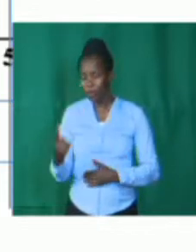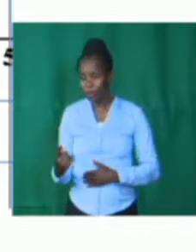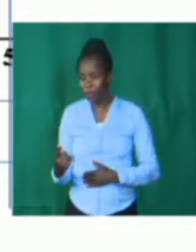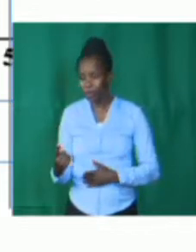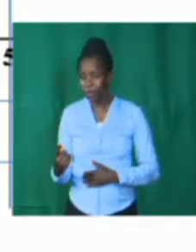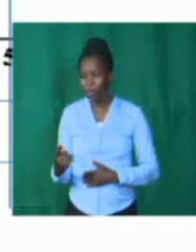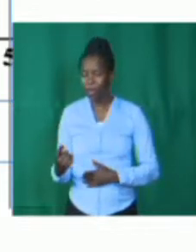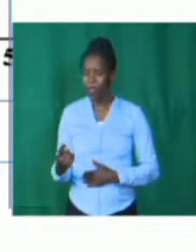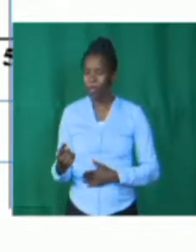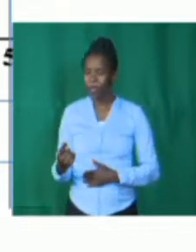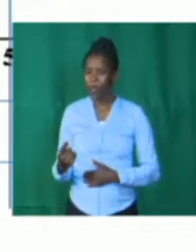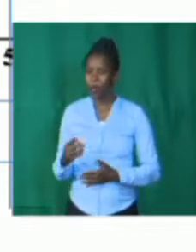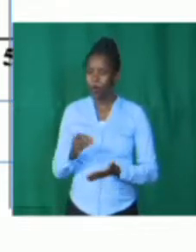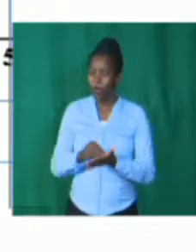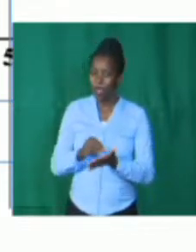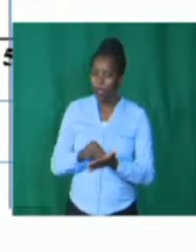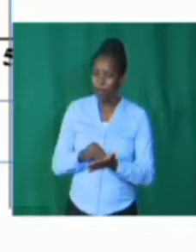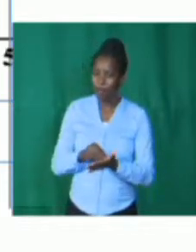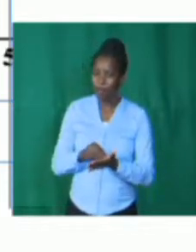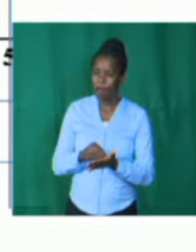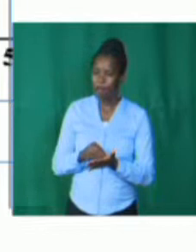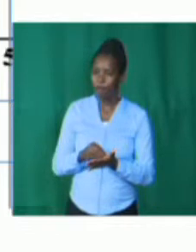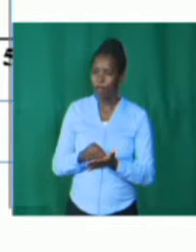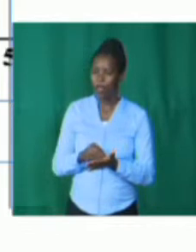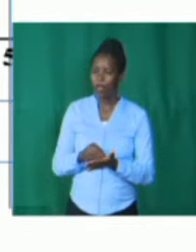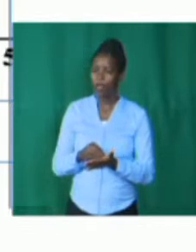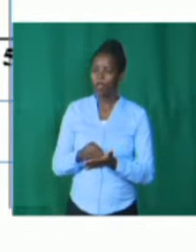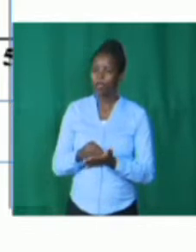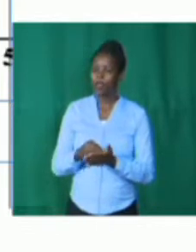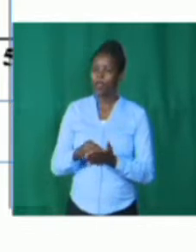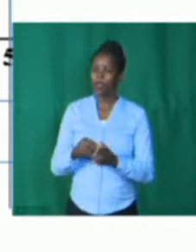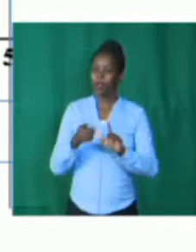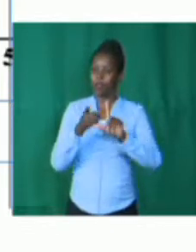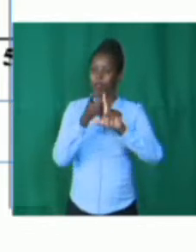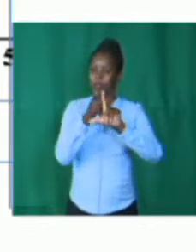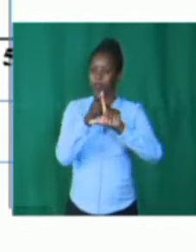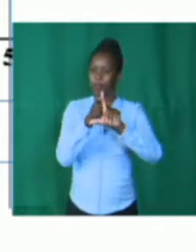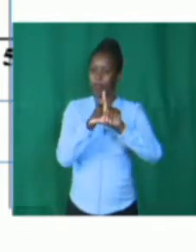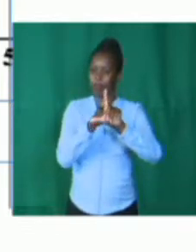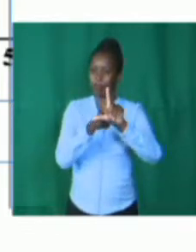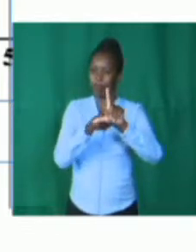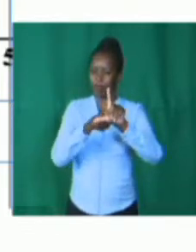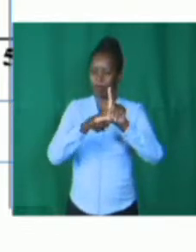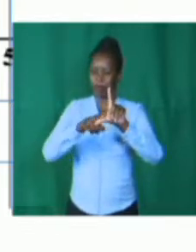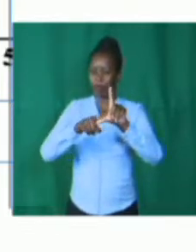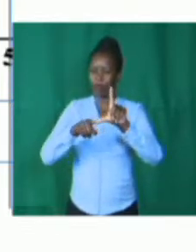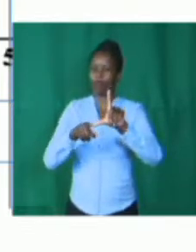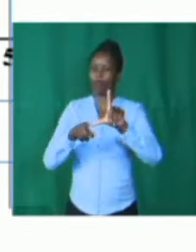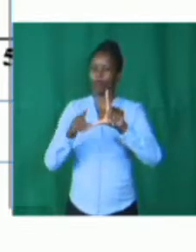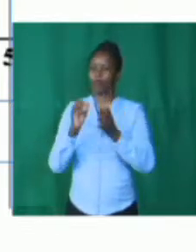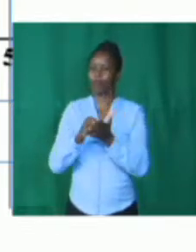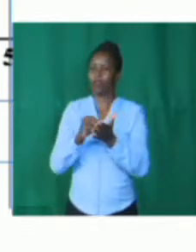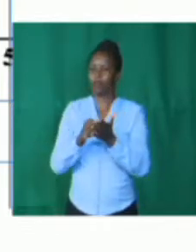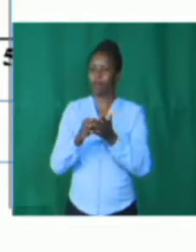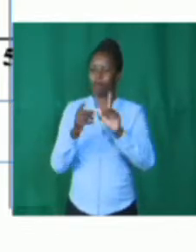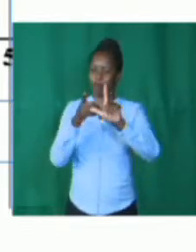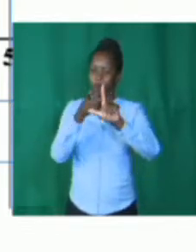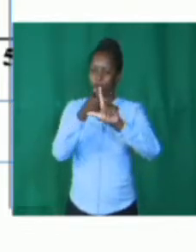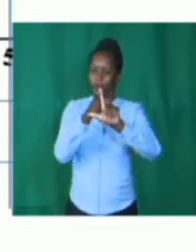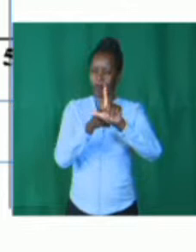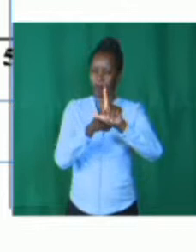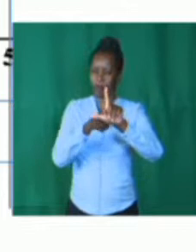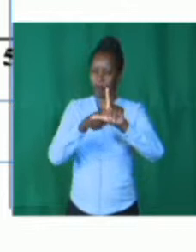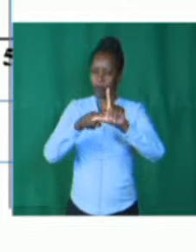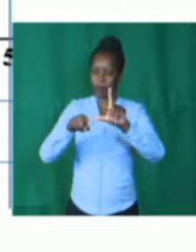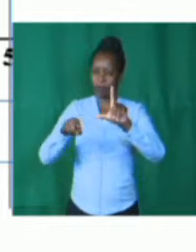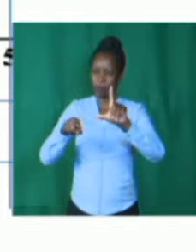what we have now. We have a what? A right angled triangle. Okay, because